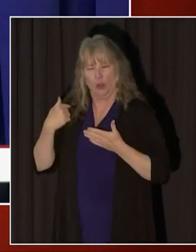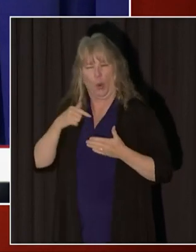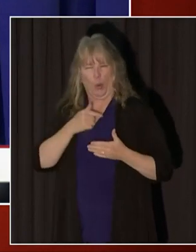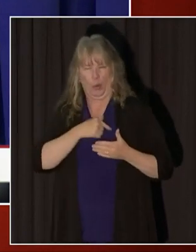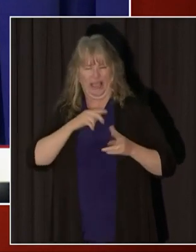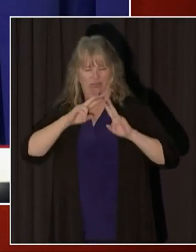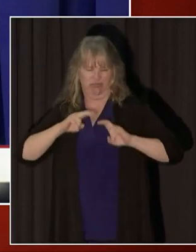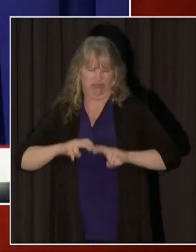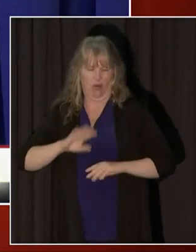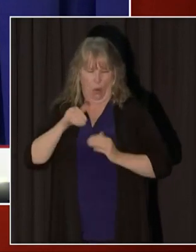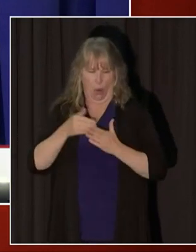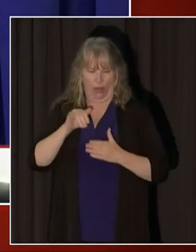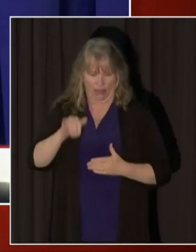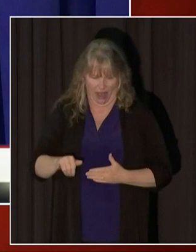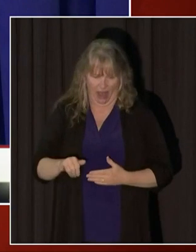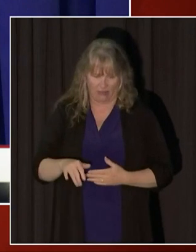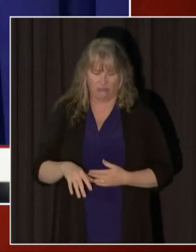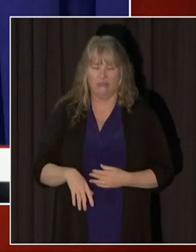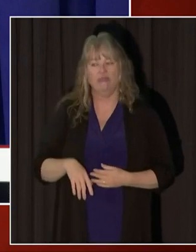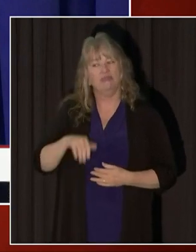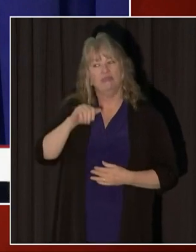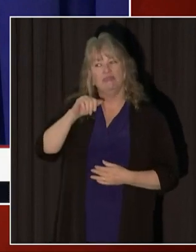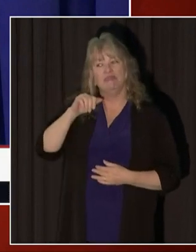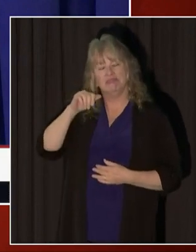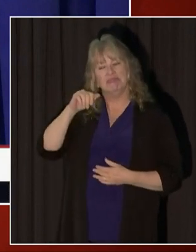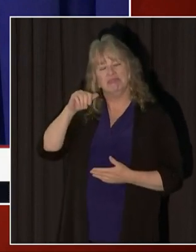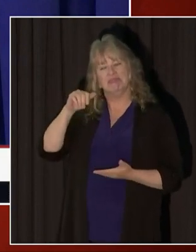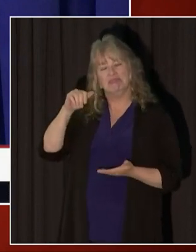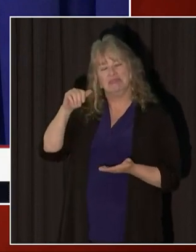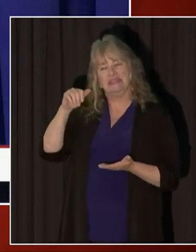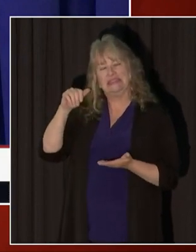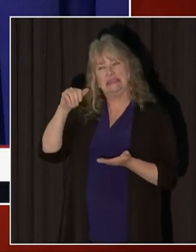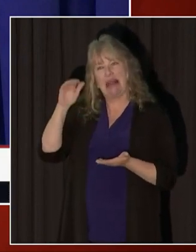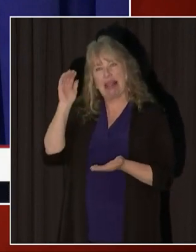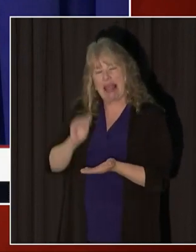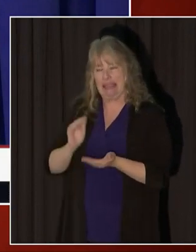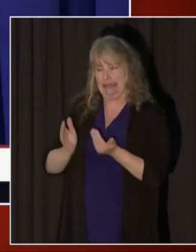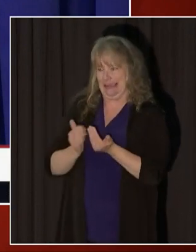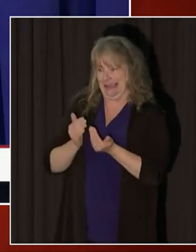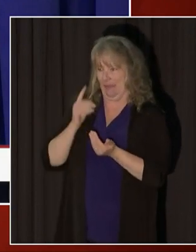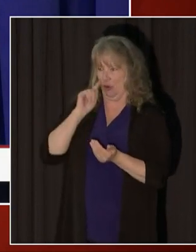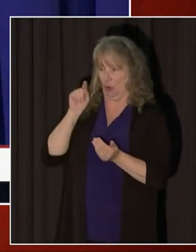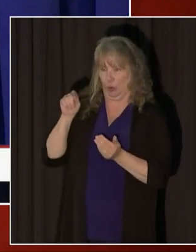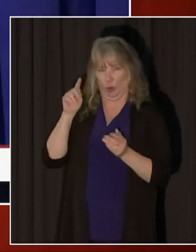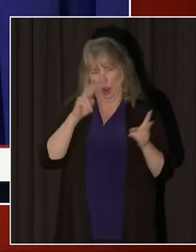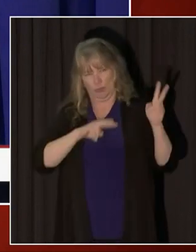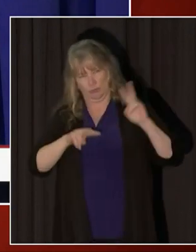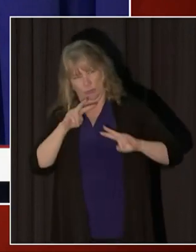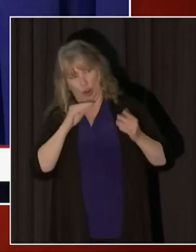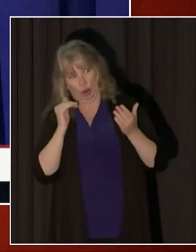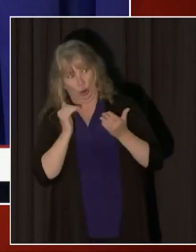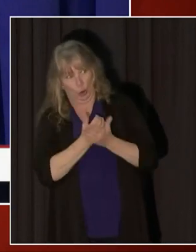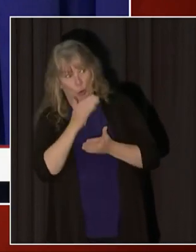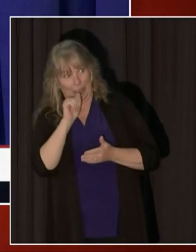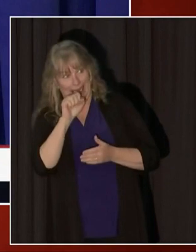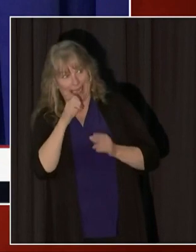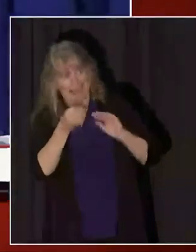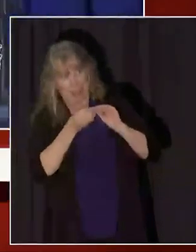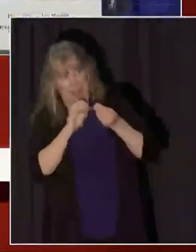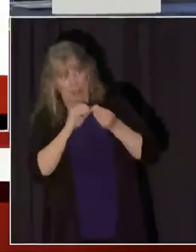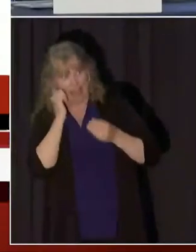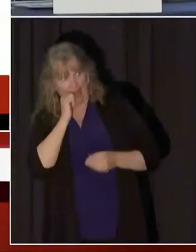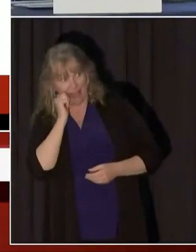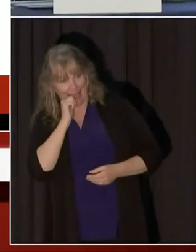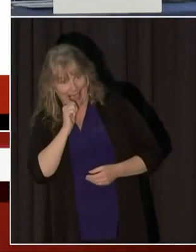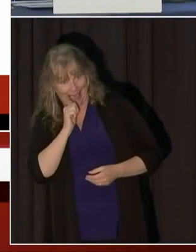less easy for you to look at the number of new cases reported every day, and